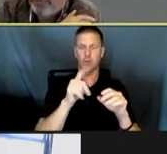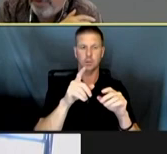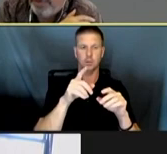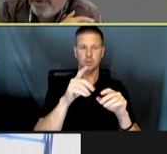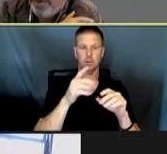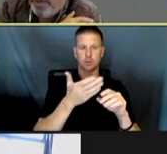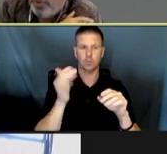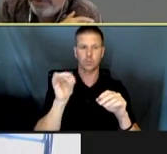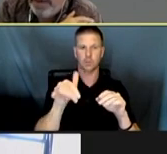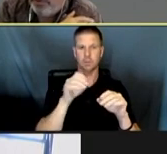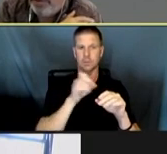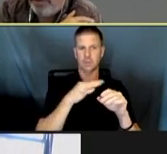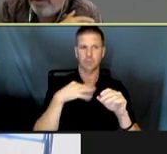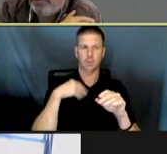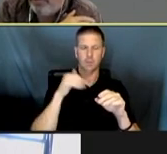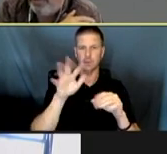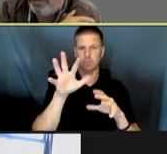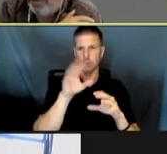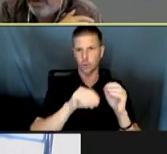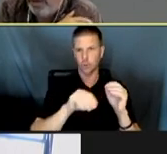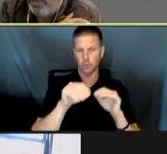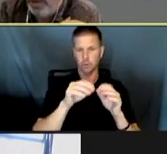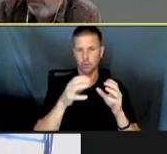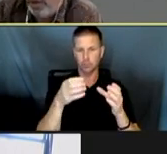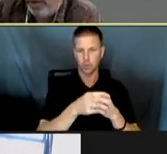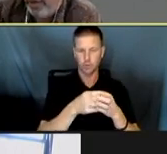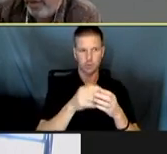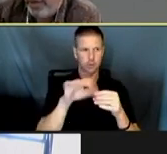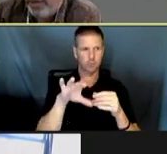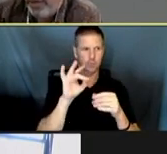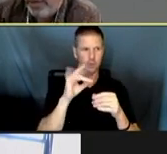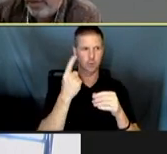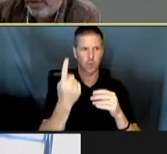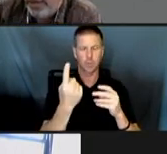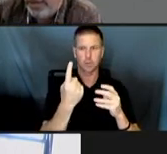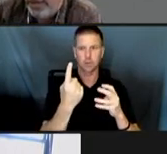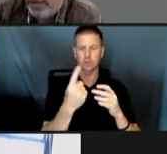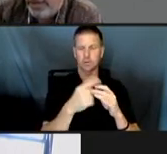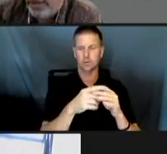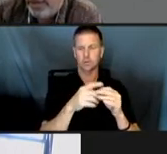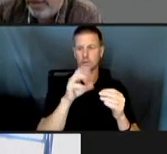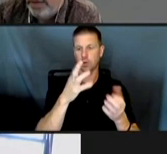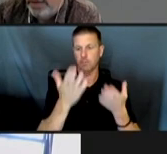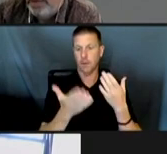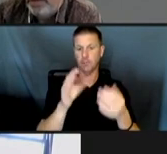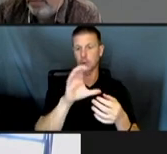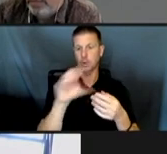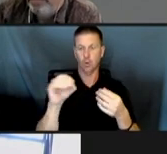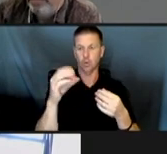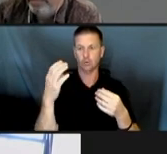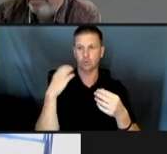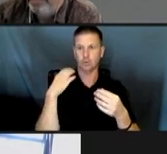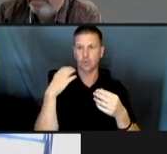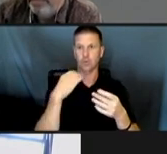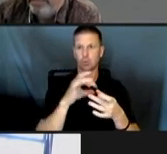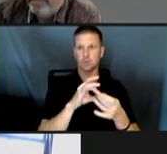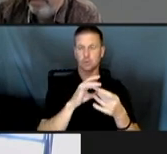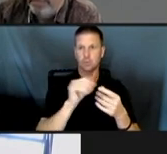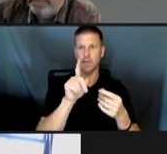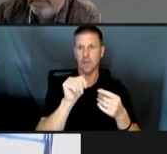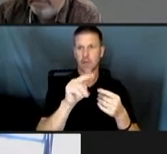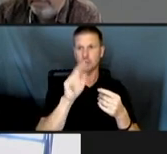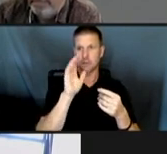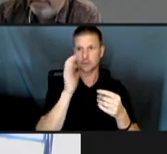staff can pull together at least to get started until they can pick one? Or maybe a co-chair relationship. Yeah. Alan seems